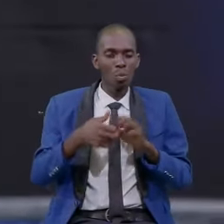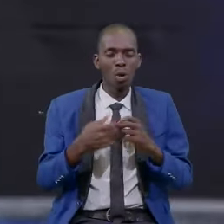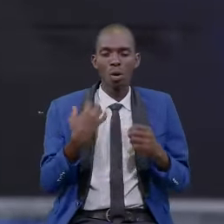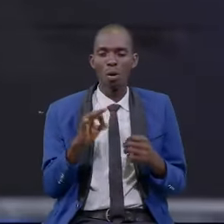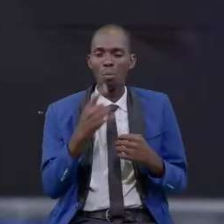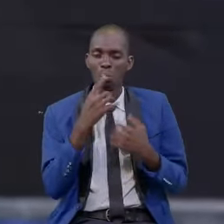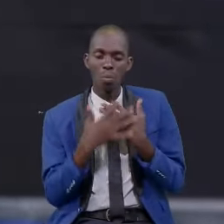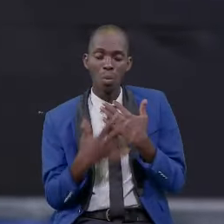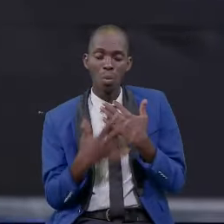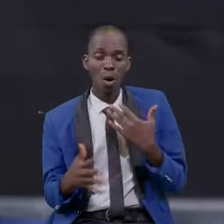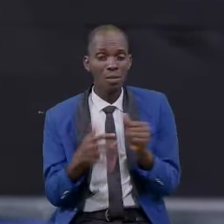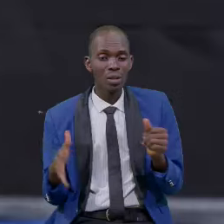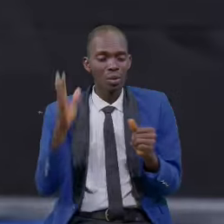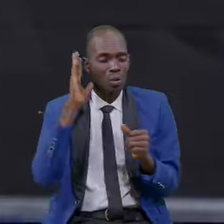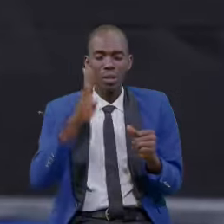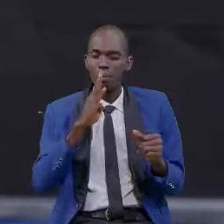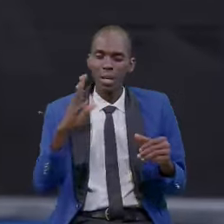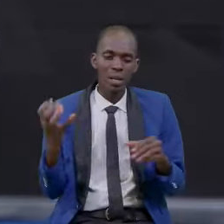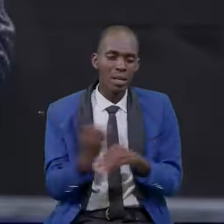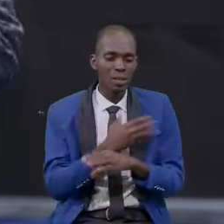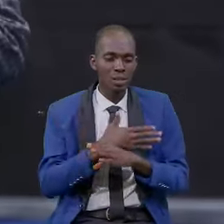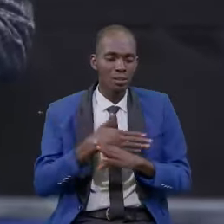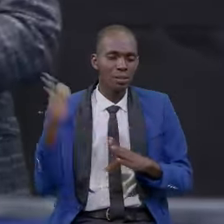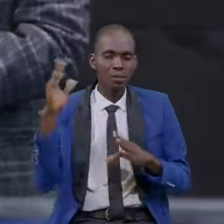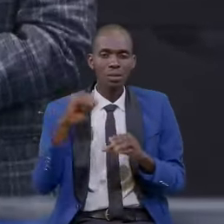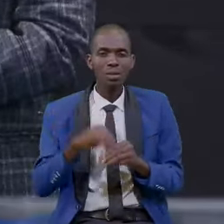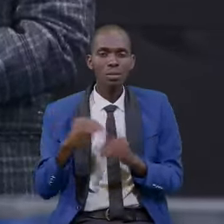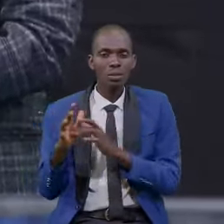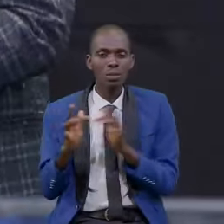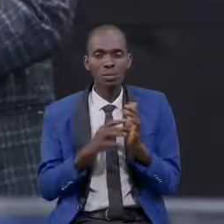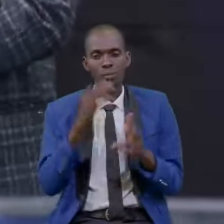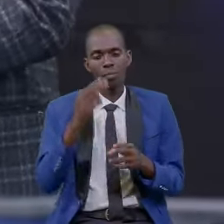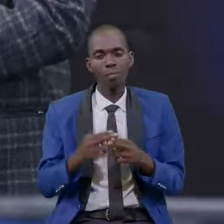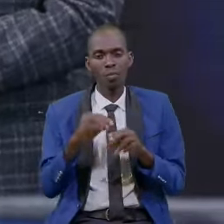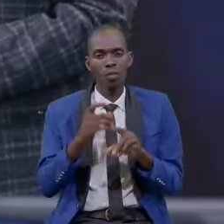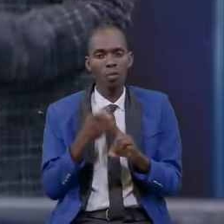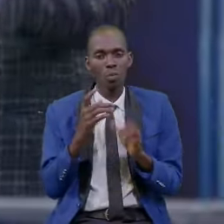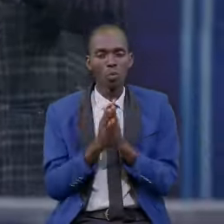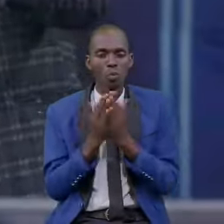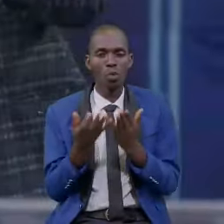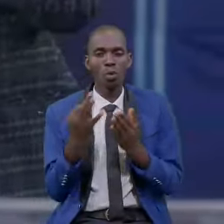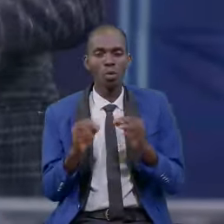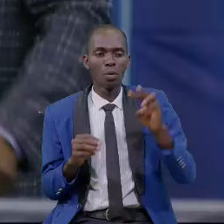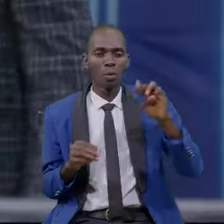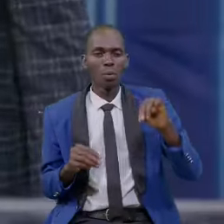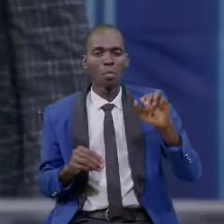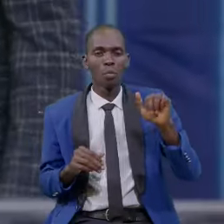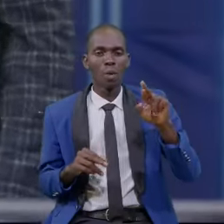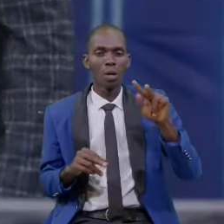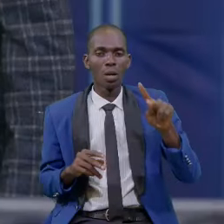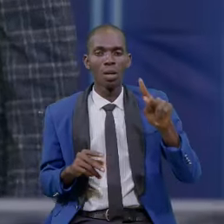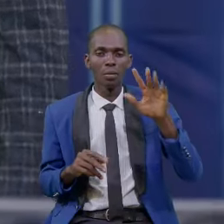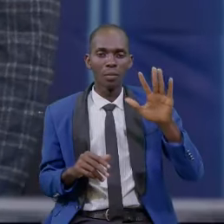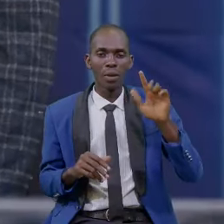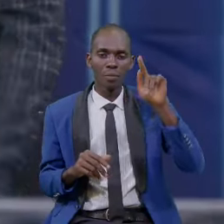away in Jesus' name. In Mark chapter 5, verse 34, it says, he